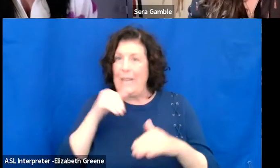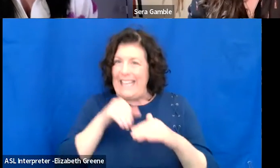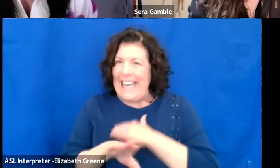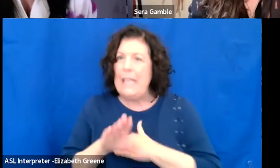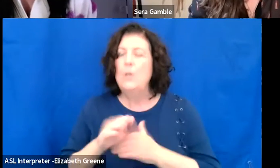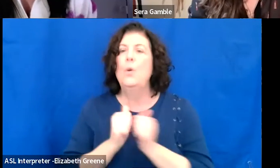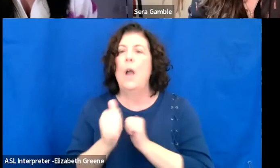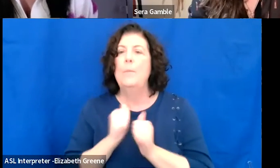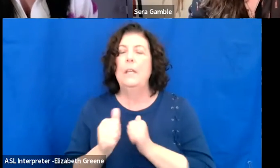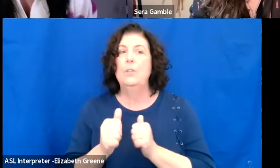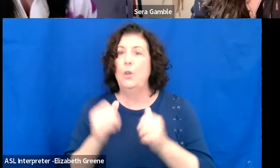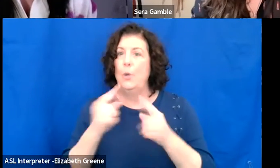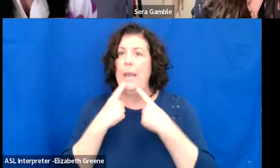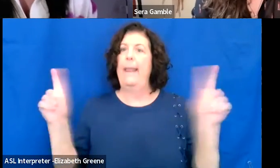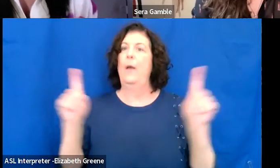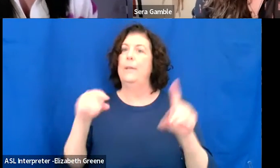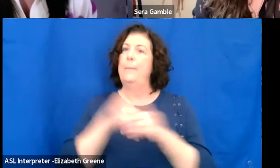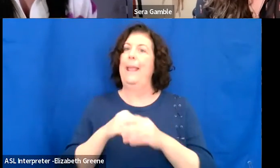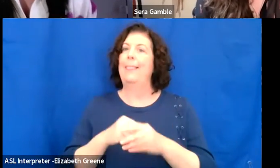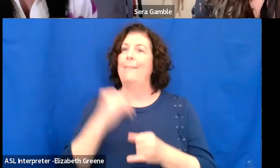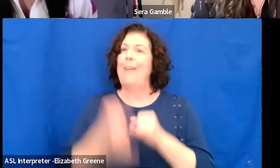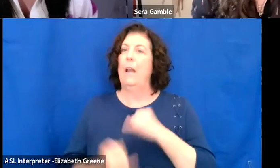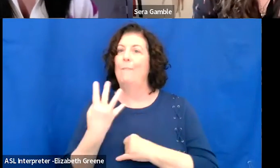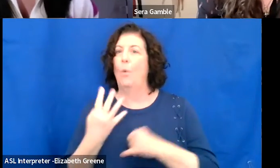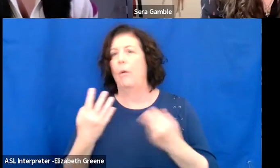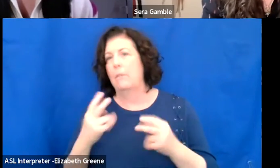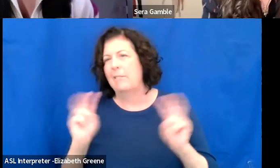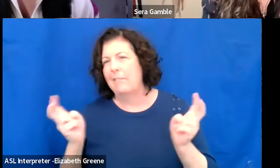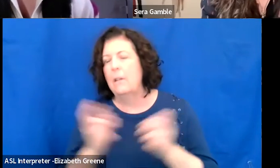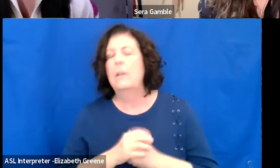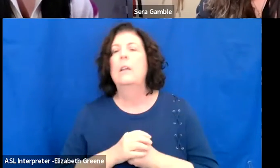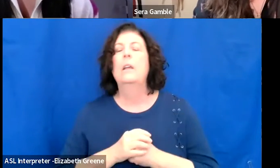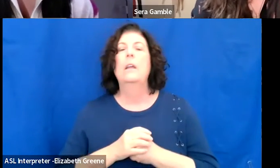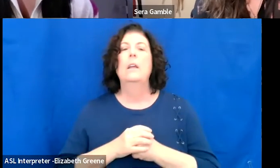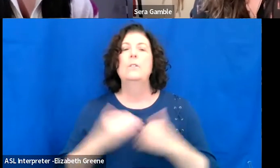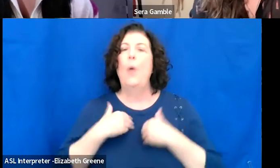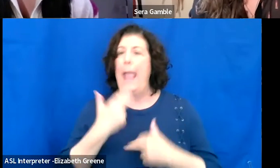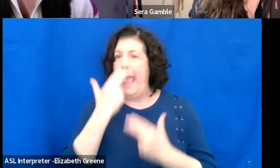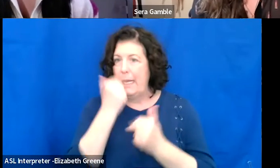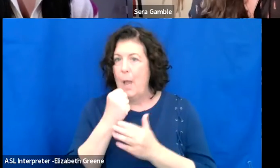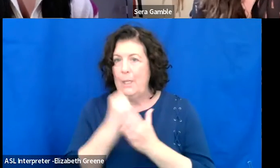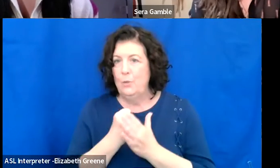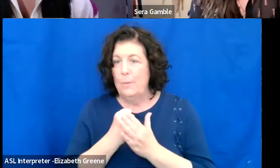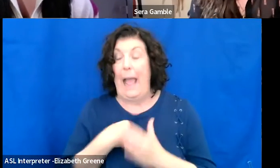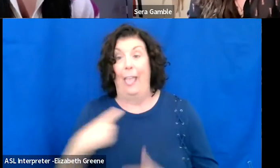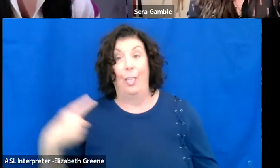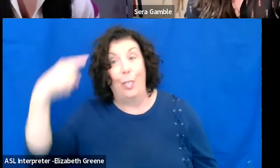finals. And in this case, you know, we had a comedy script. I thought I was a comedy writer.